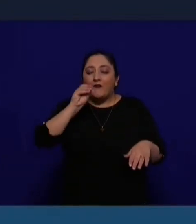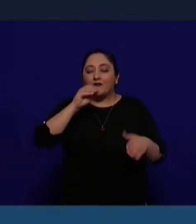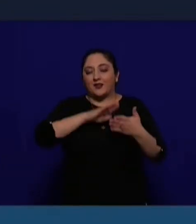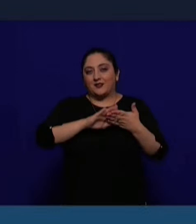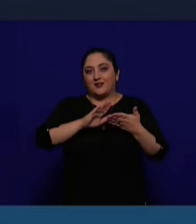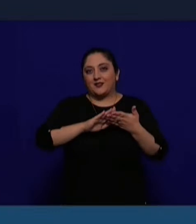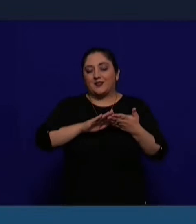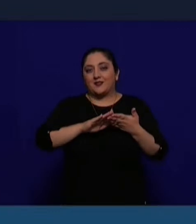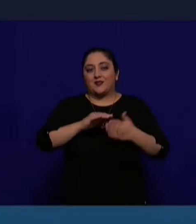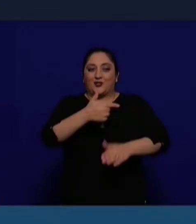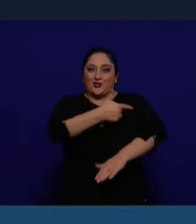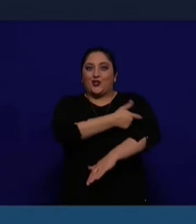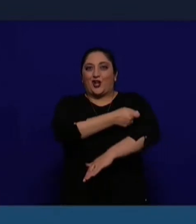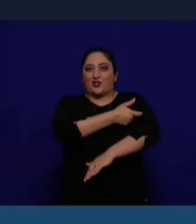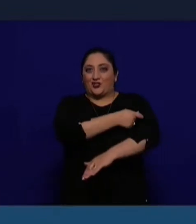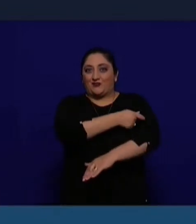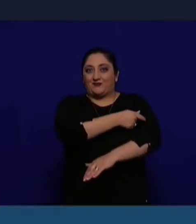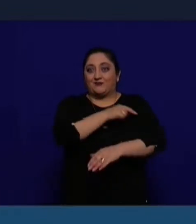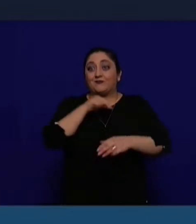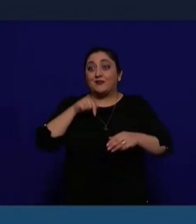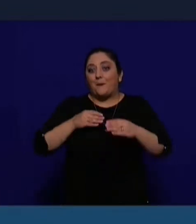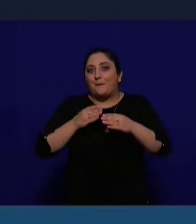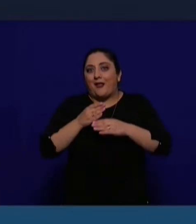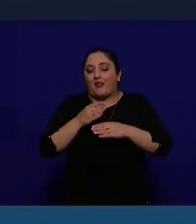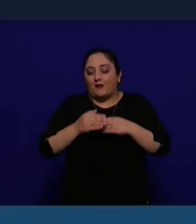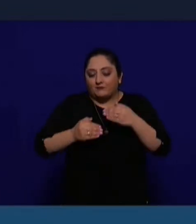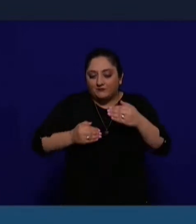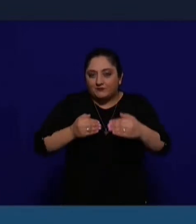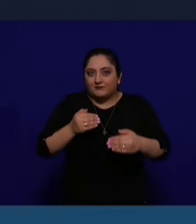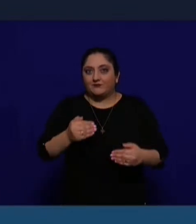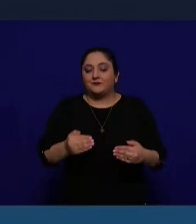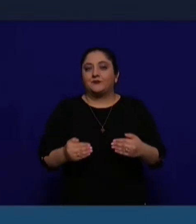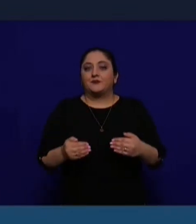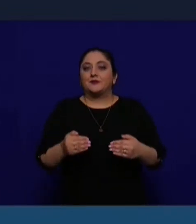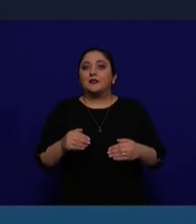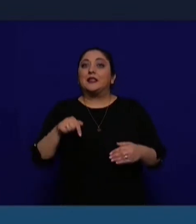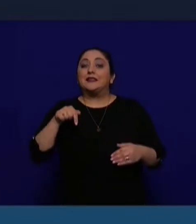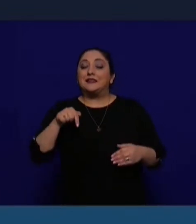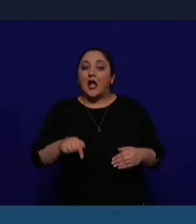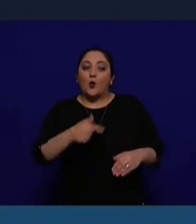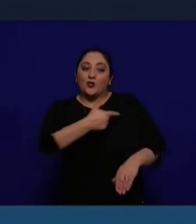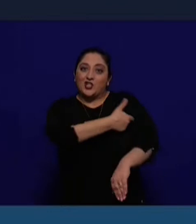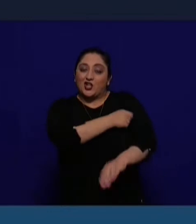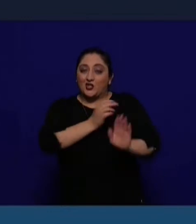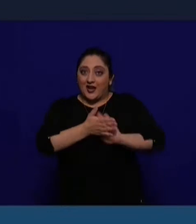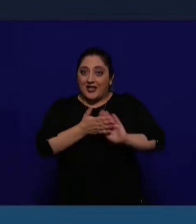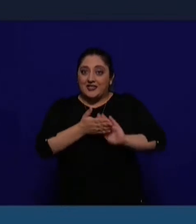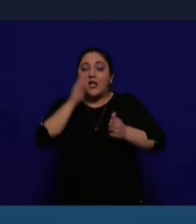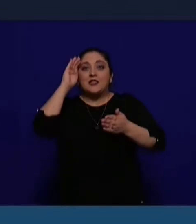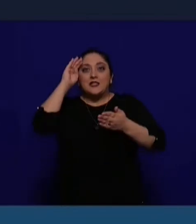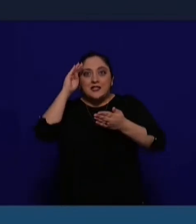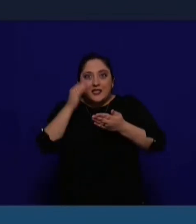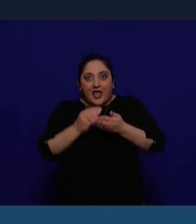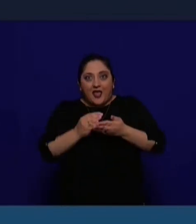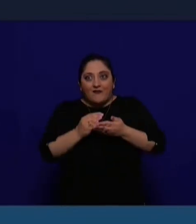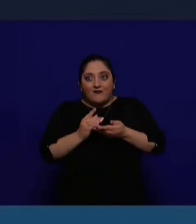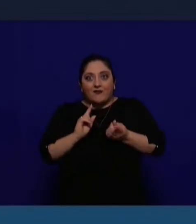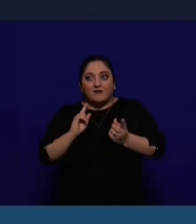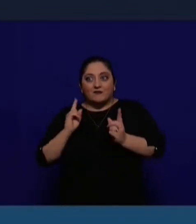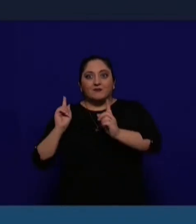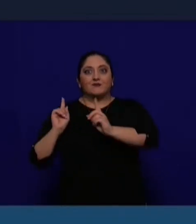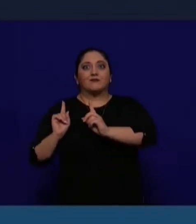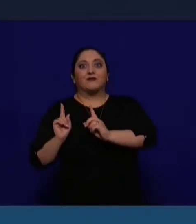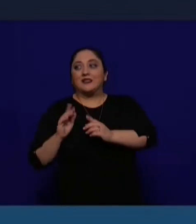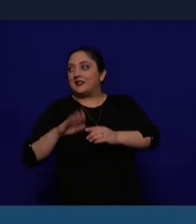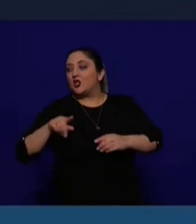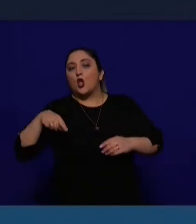tiegħek li tkun imlaqma li dawn ikunu qegħdin jipproteġu lil dawk l-oħrajn li jkun għadhom ma ġewx imlaqma biex bekk